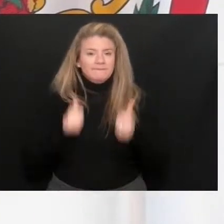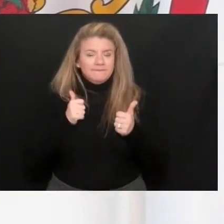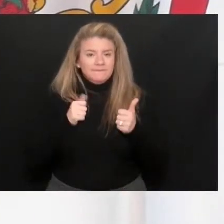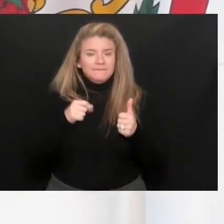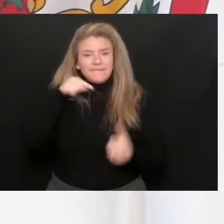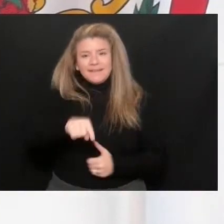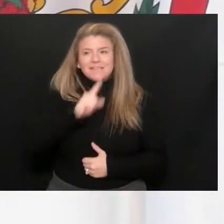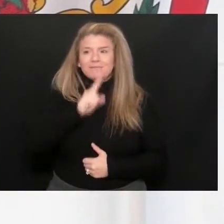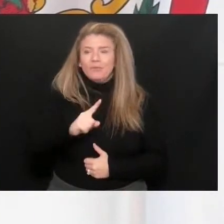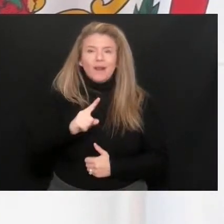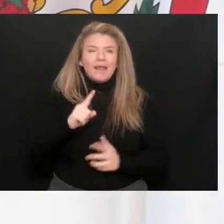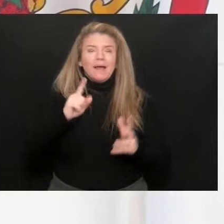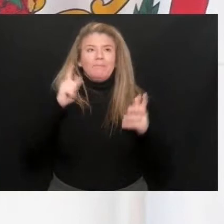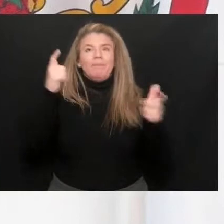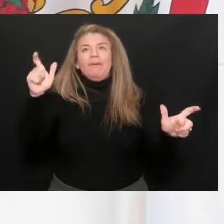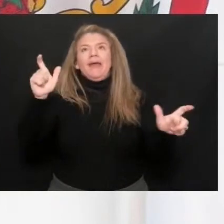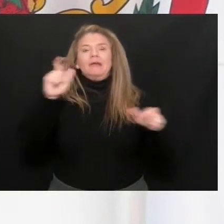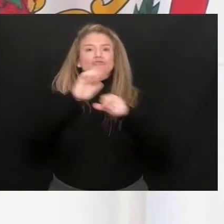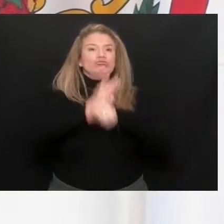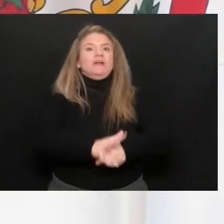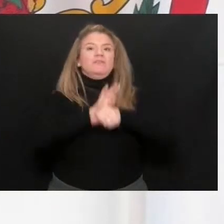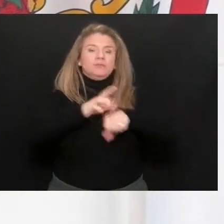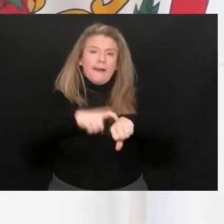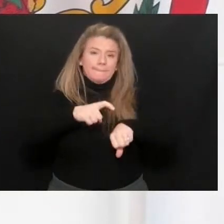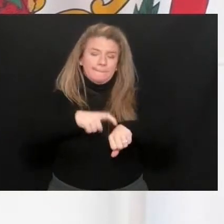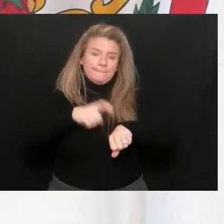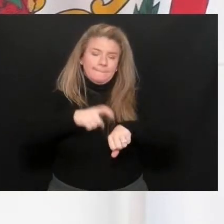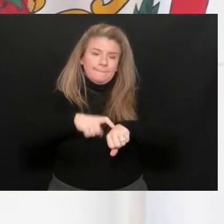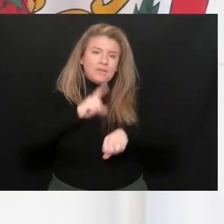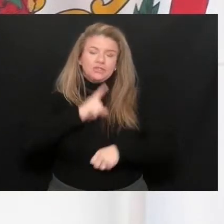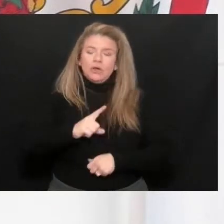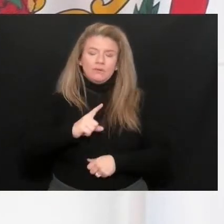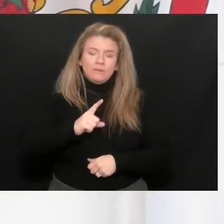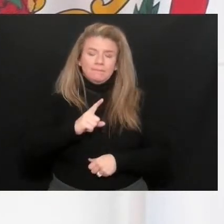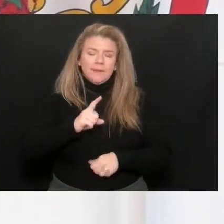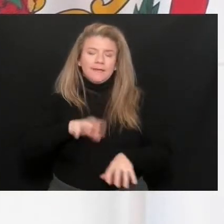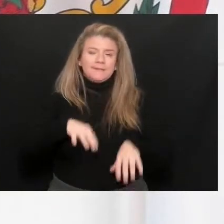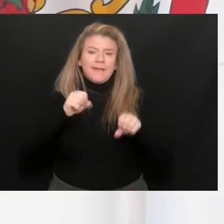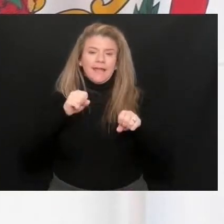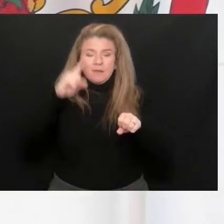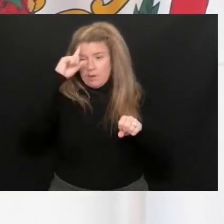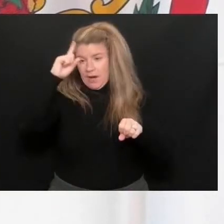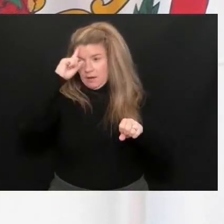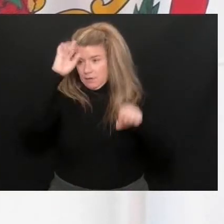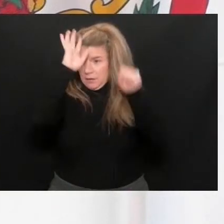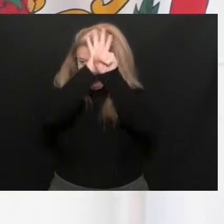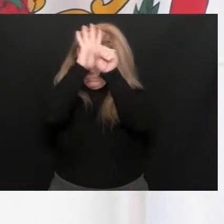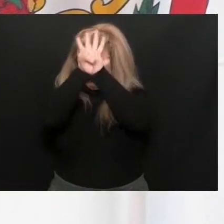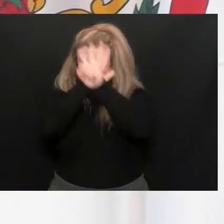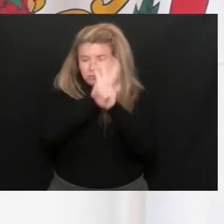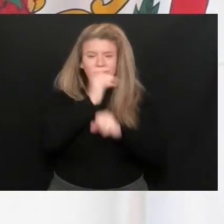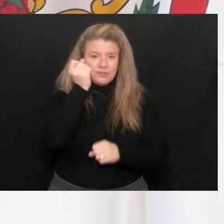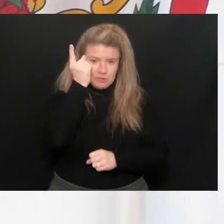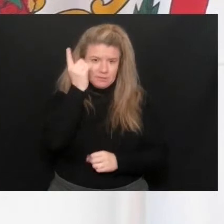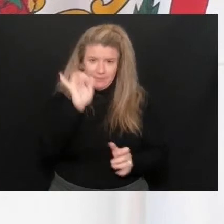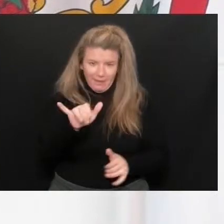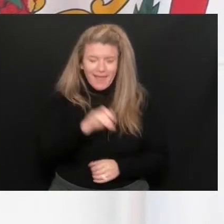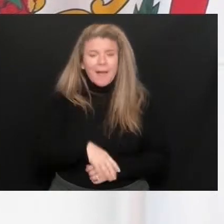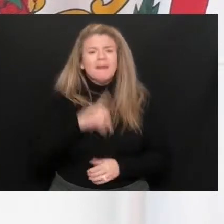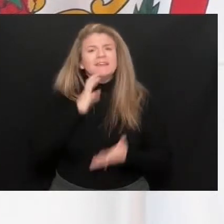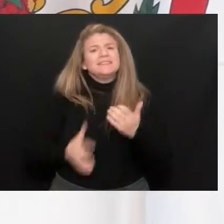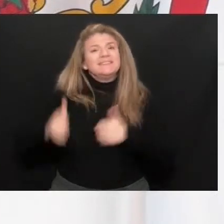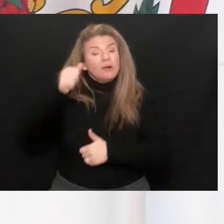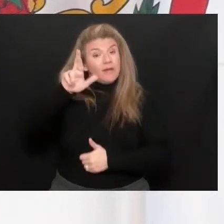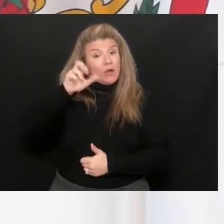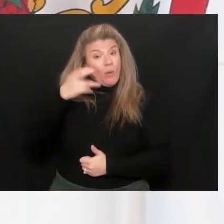an incredibly stressful time, and so it's taken up a lot of brain power, that's for sure. But Secretary Crouch,